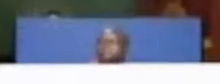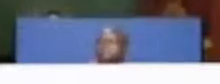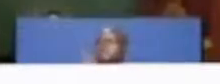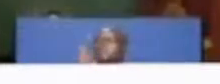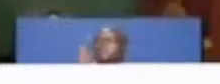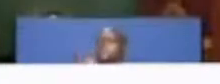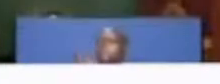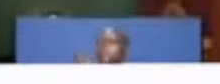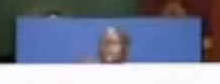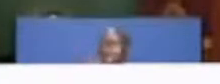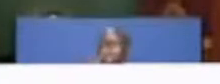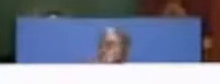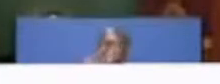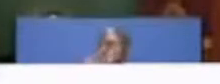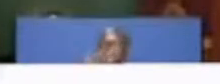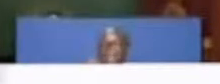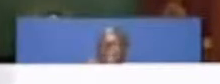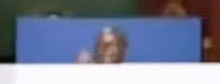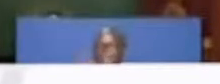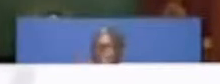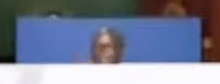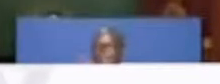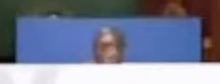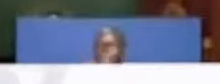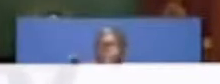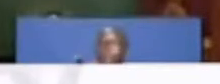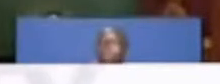123 years through four